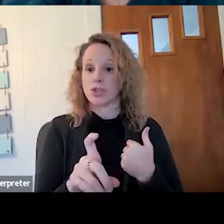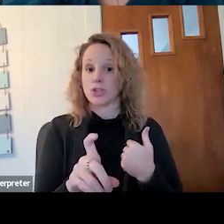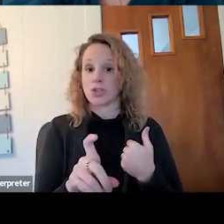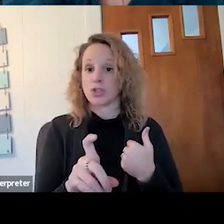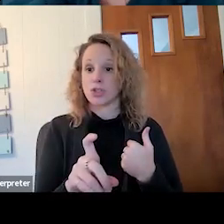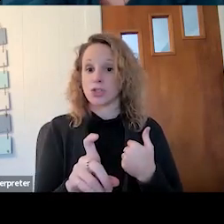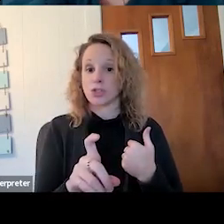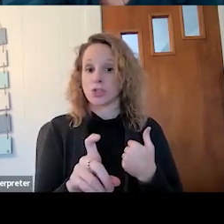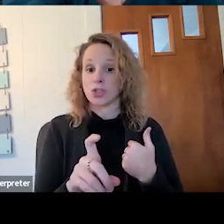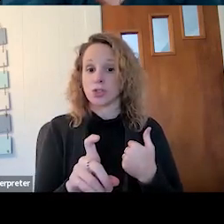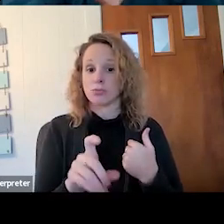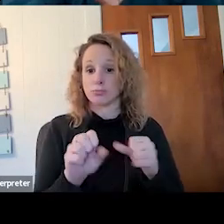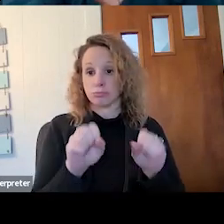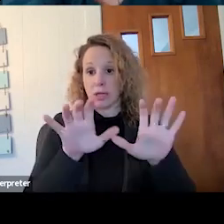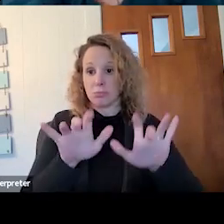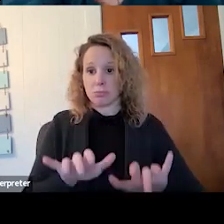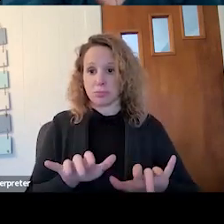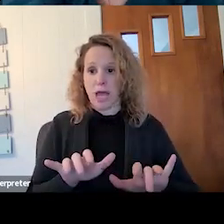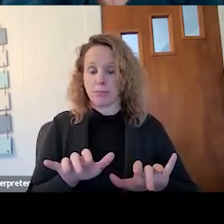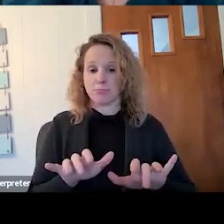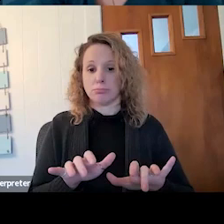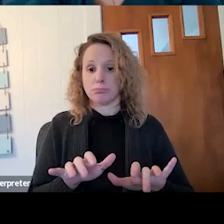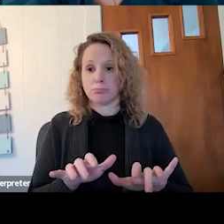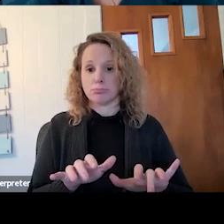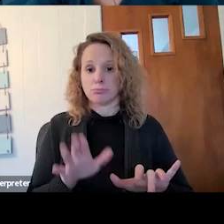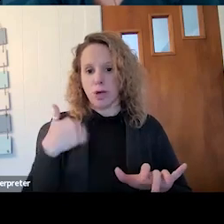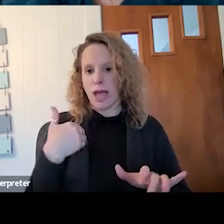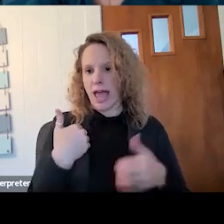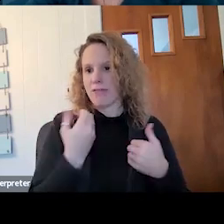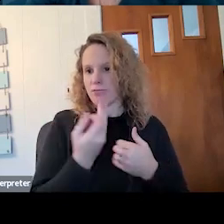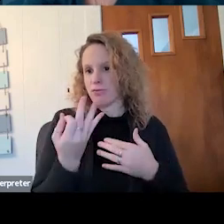submit them in the Q&A portal. And we do already have a few